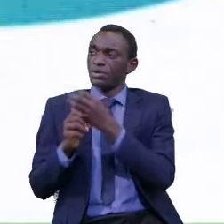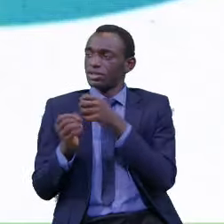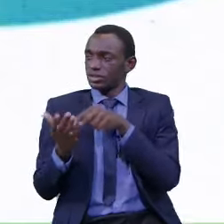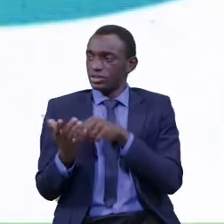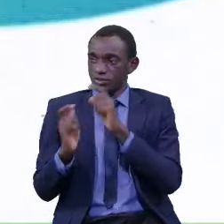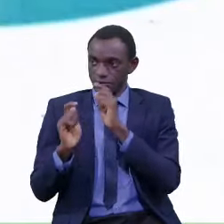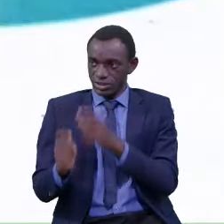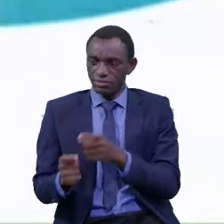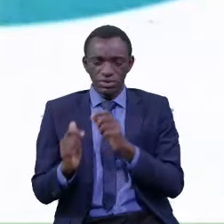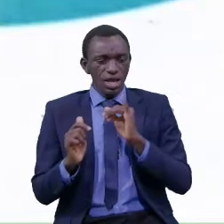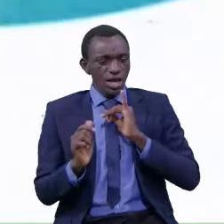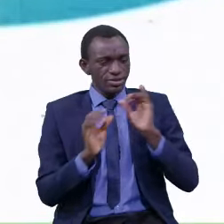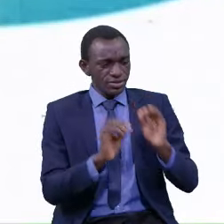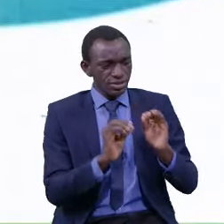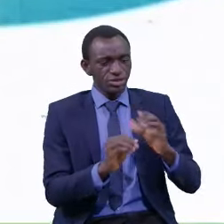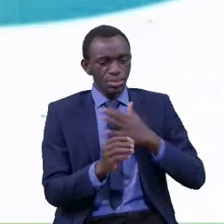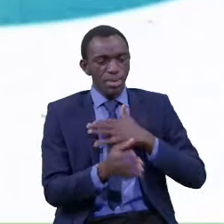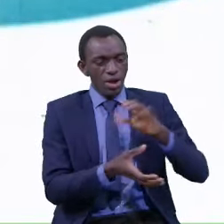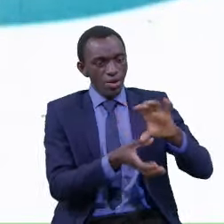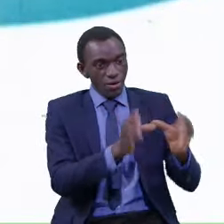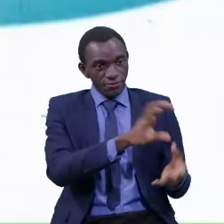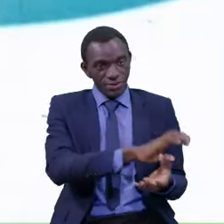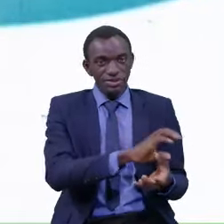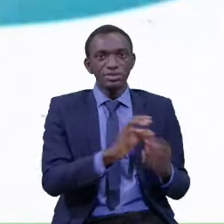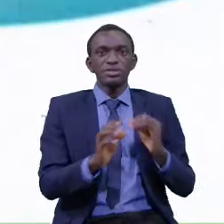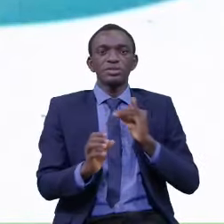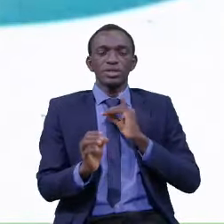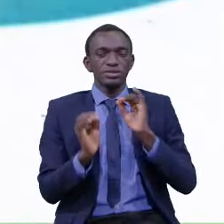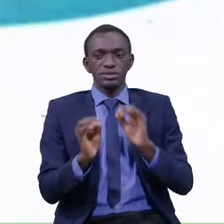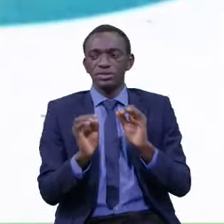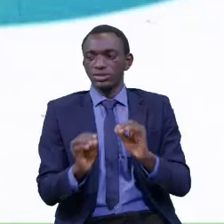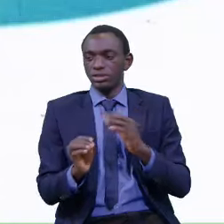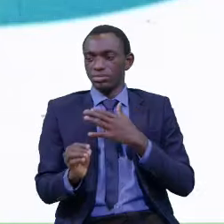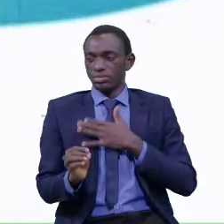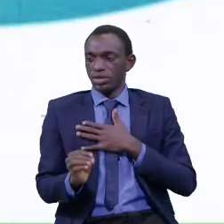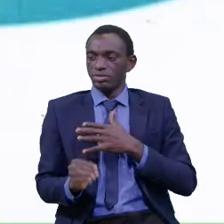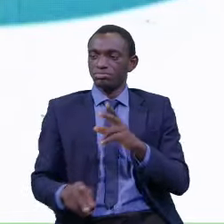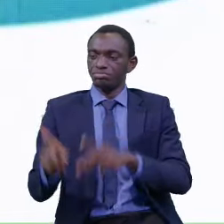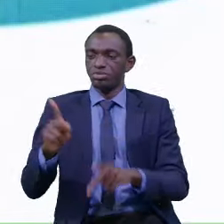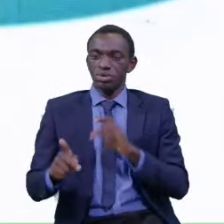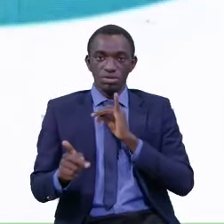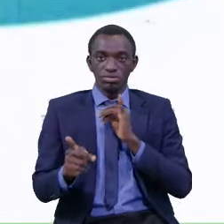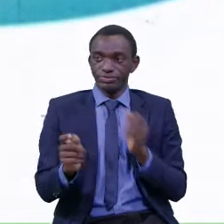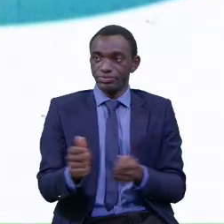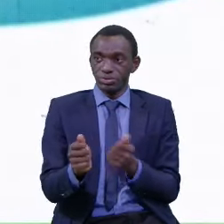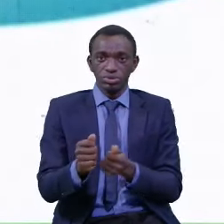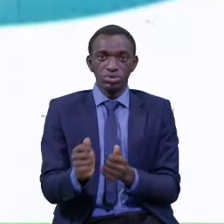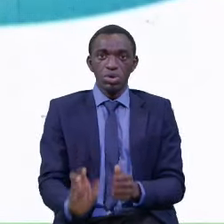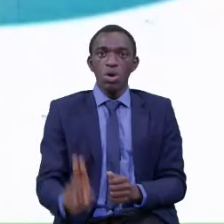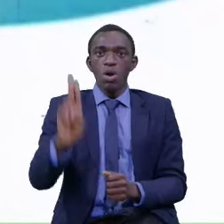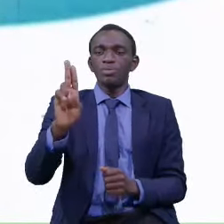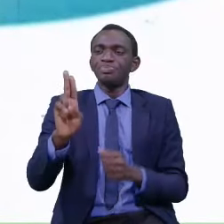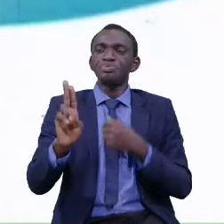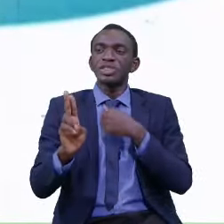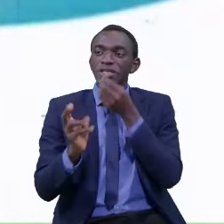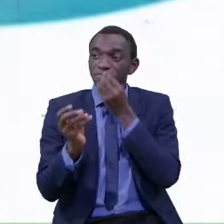converts? Why don't you teach when you're doing follow-up? Why don't you tell them there's a power from